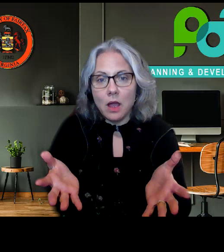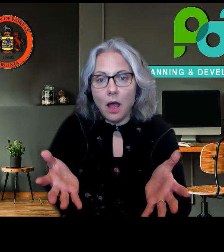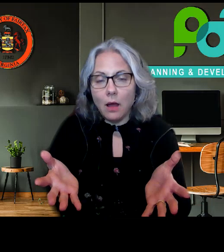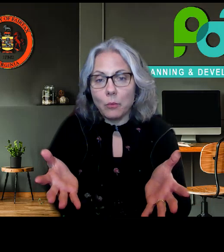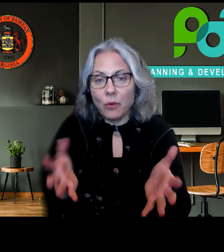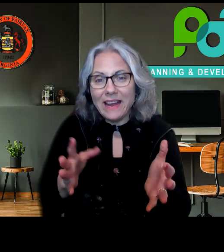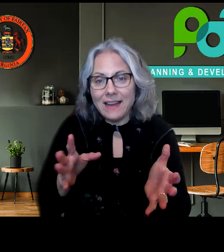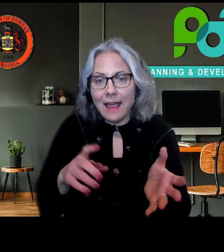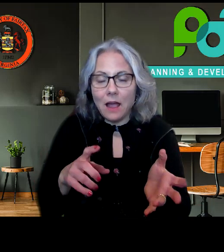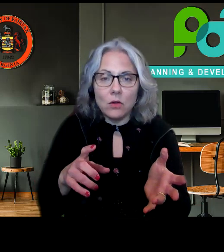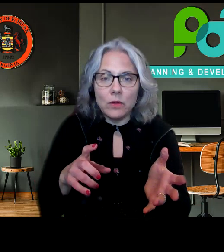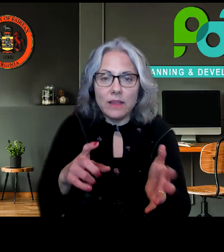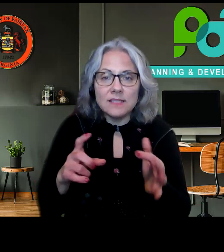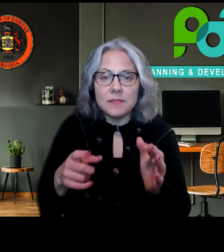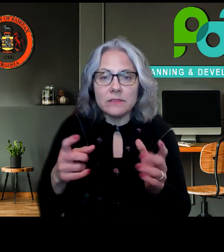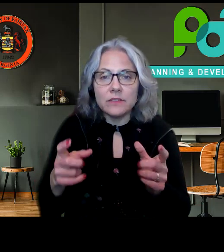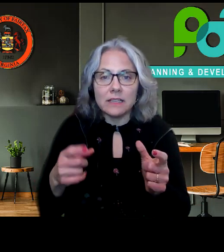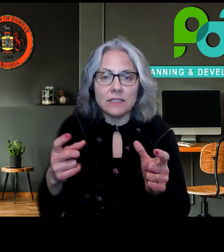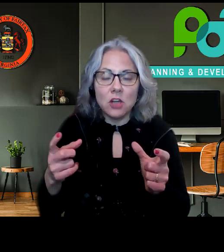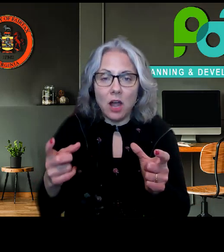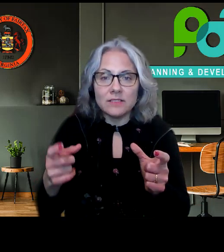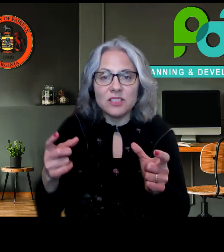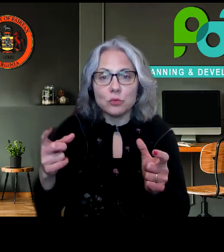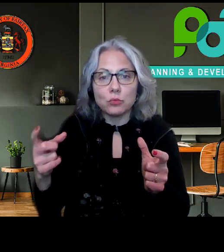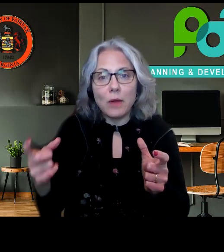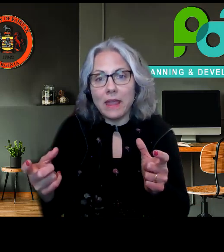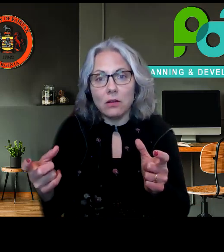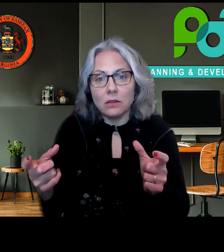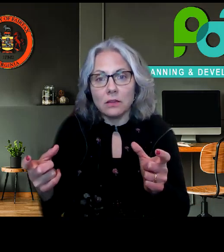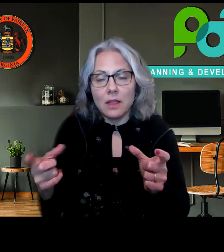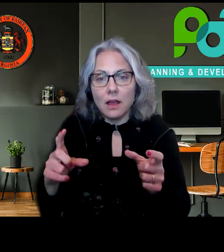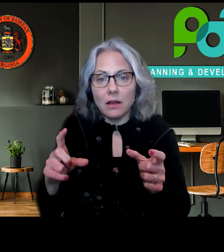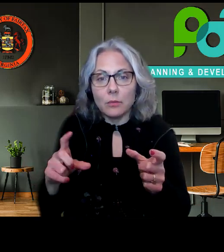you, right now it specifically talks to